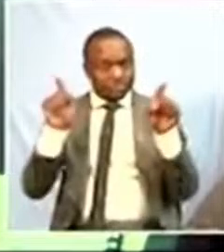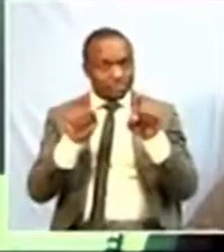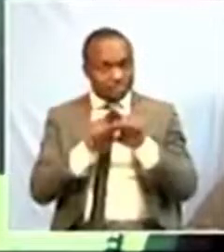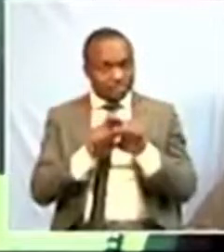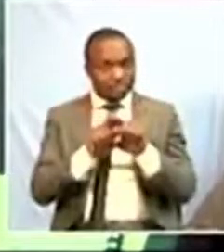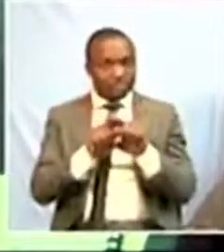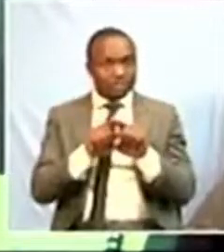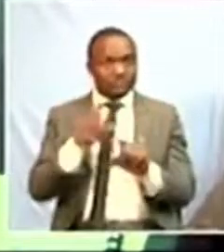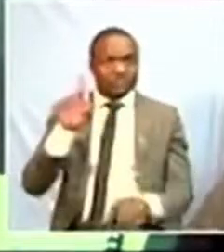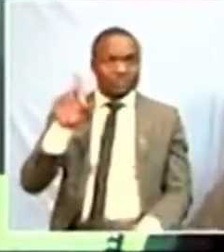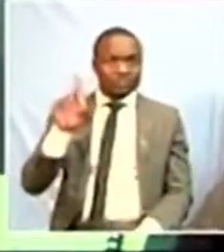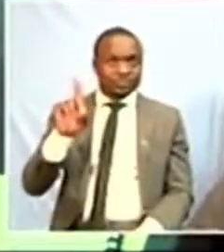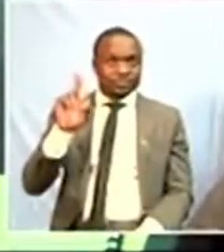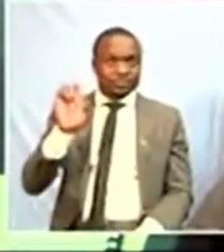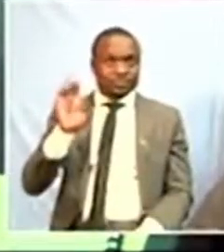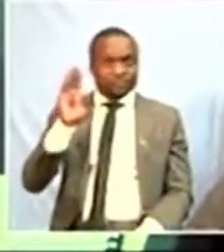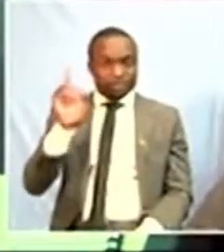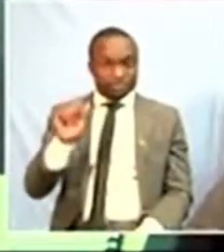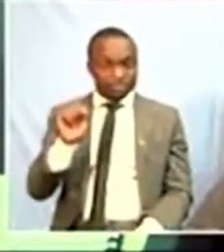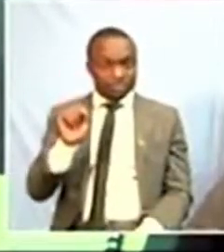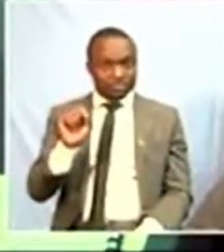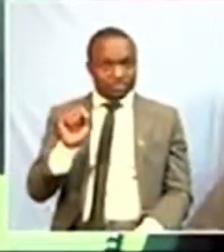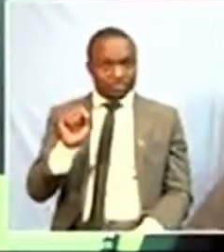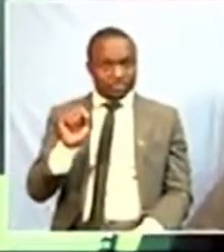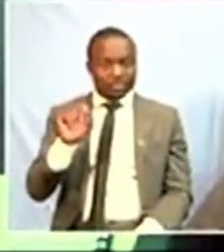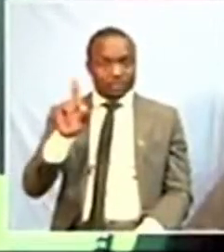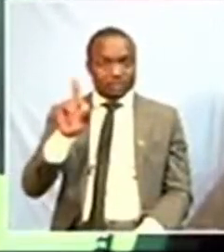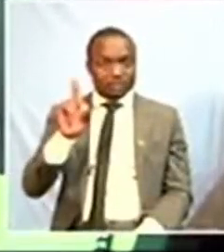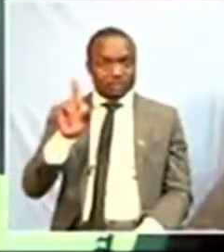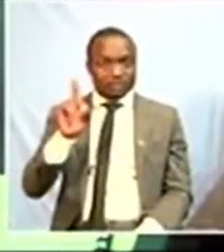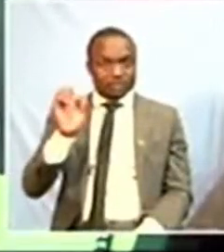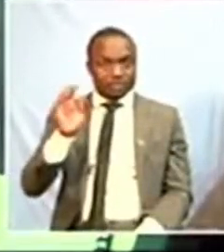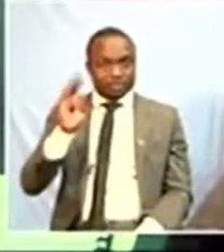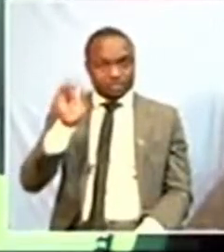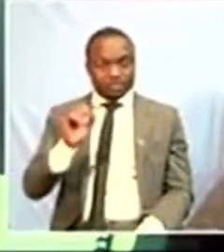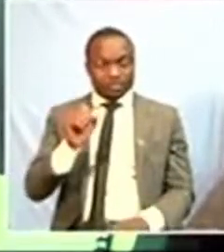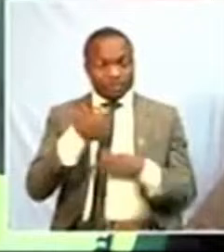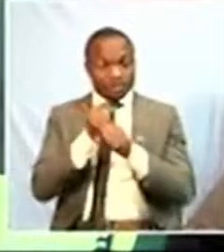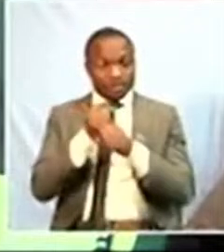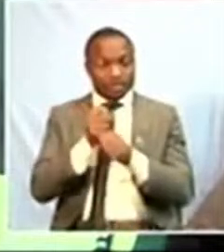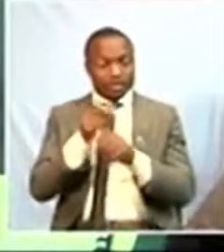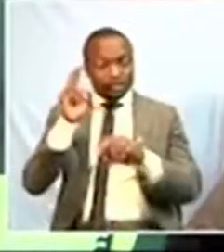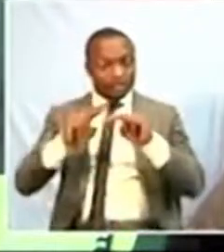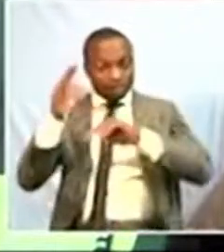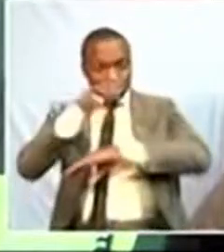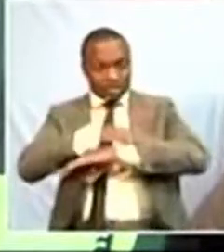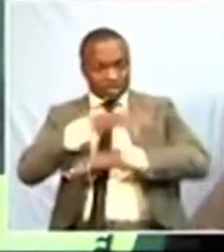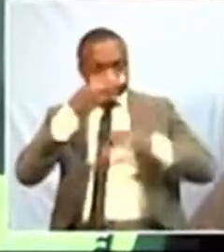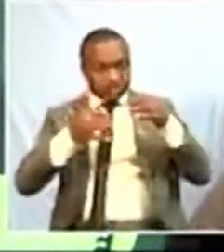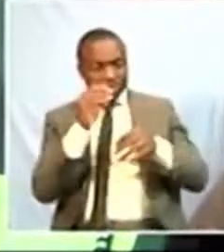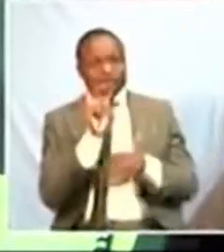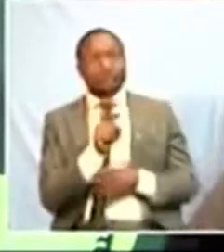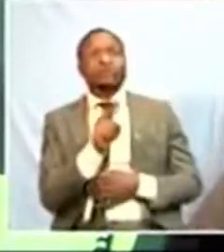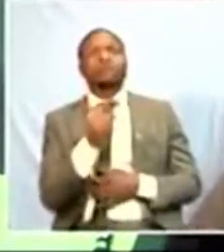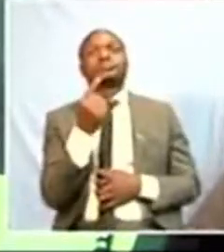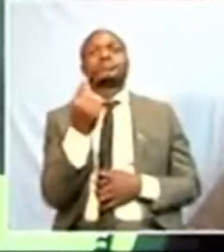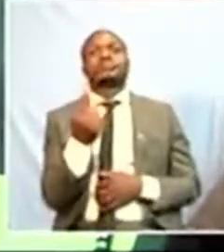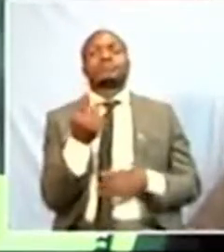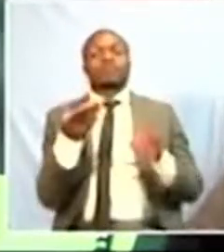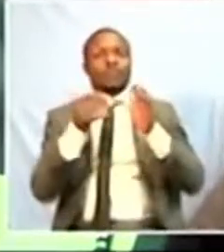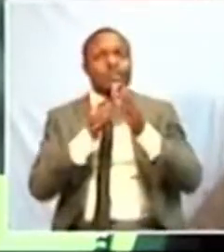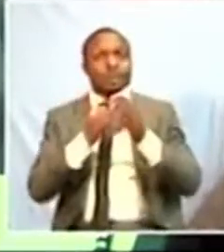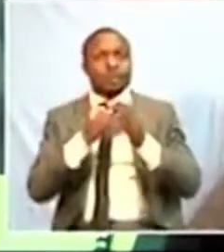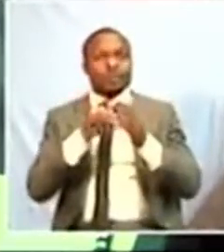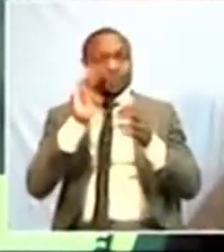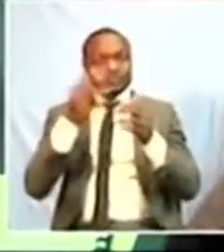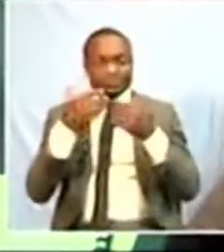produce, because Debs is producing desks. So Town Clerk said yes. So if it is the one, Chair, again we are going to